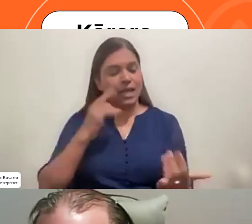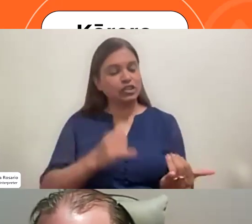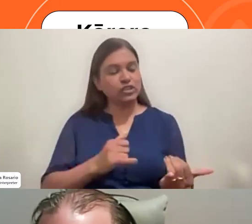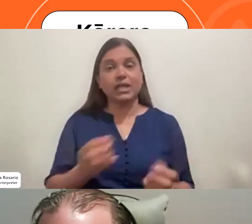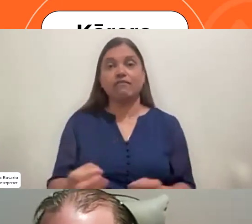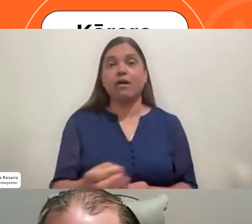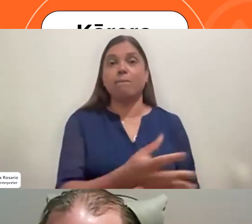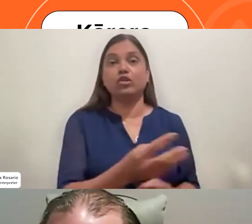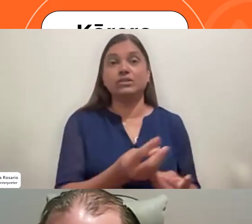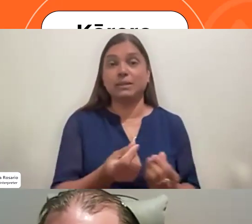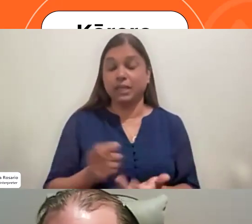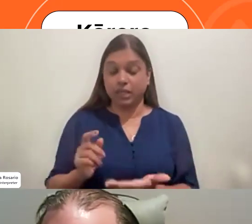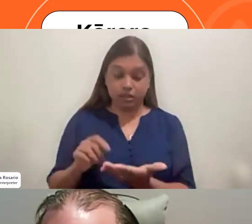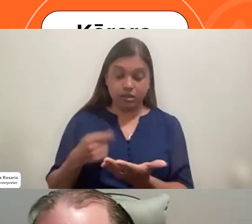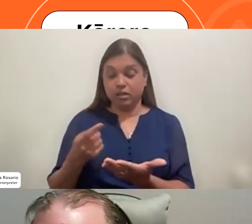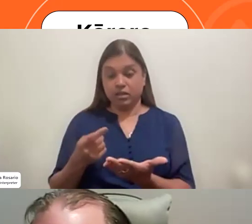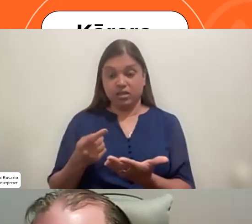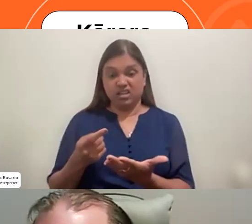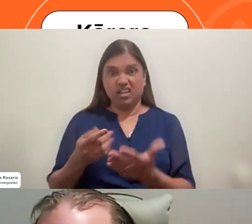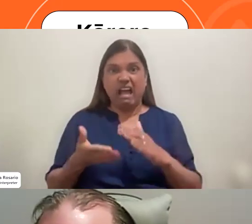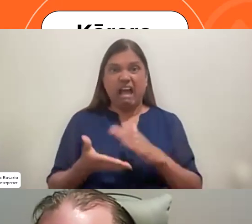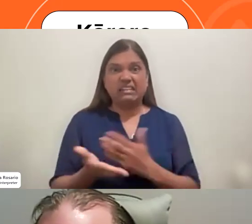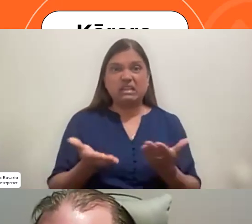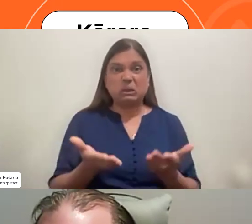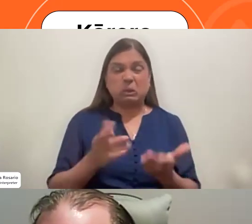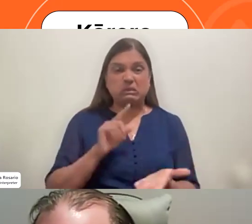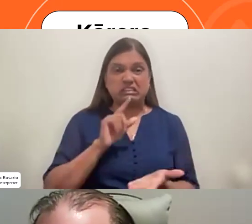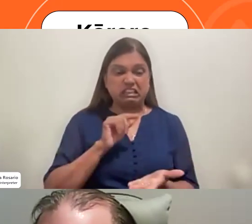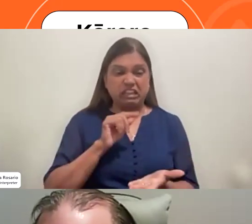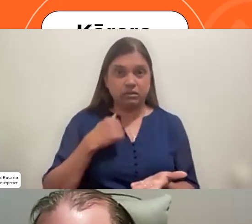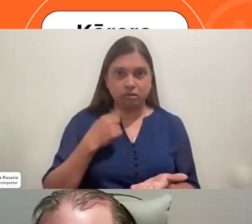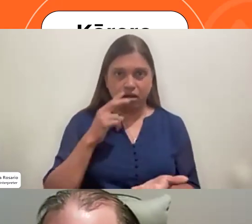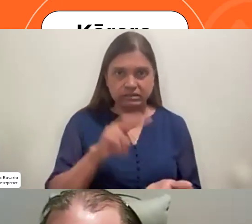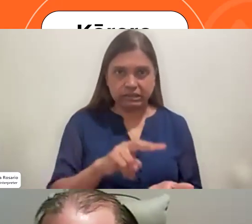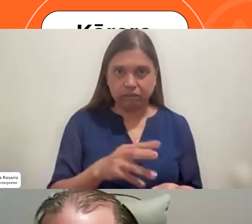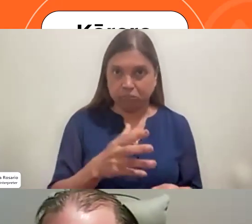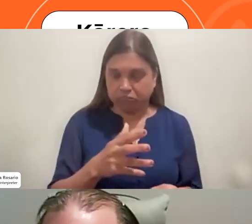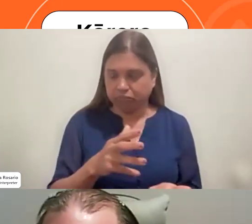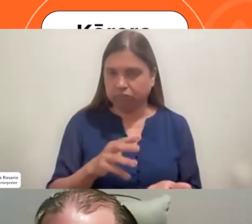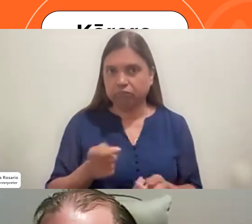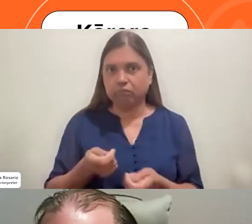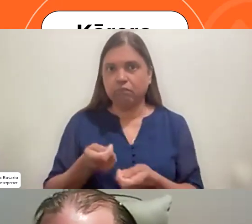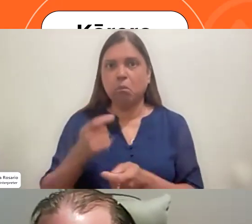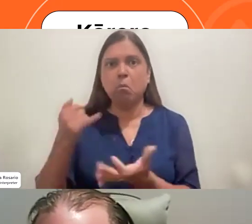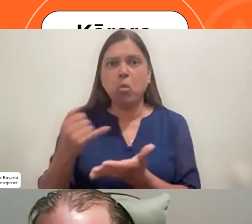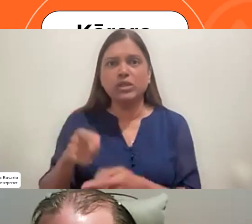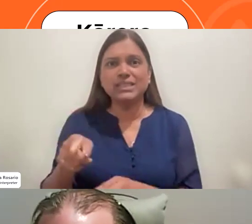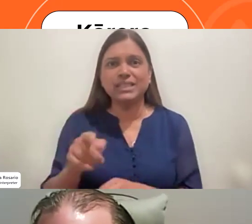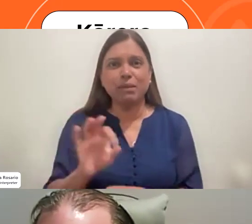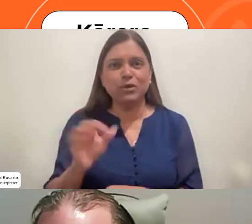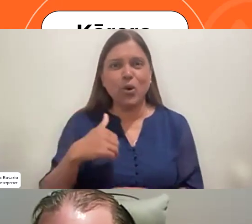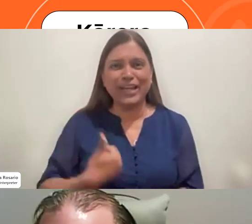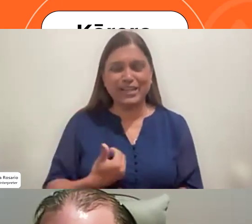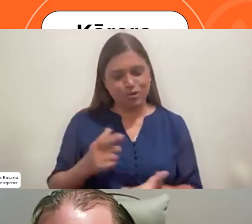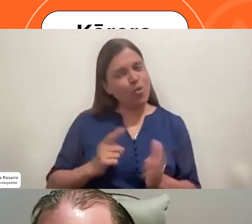about poisoning all my guests with undercooked chicken. And then I also have an oven, which I can also control